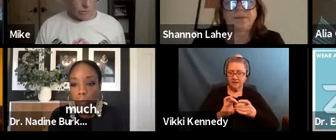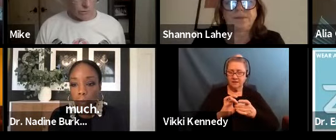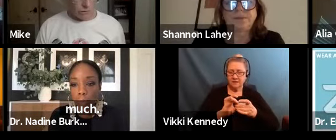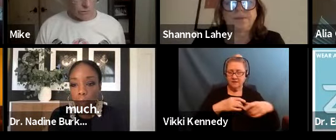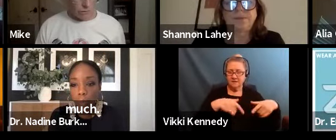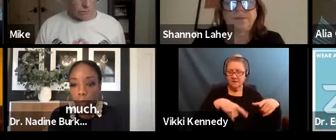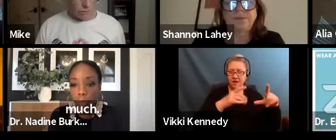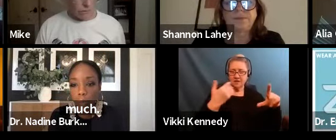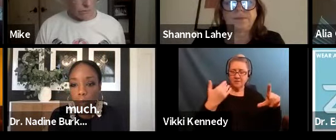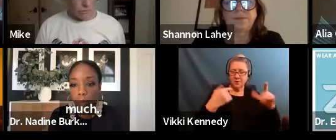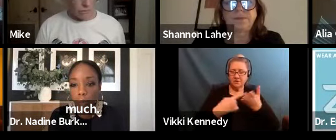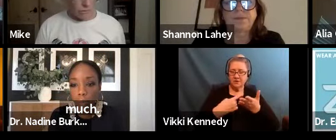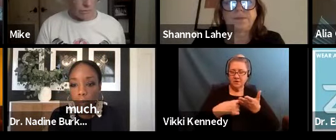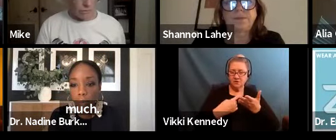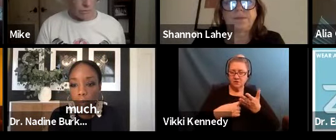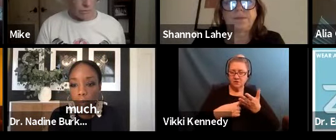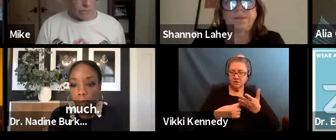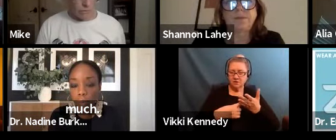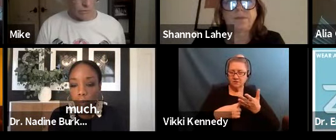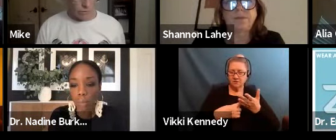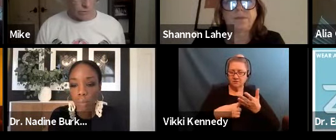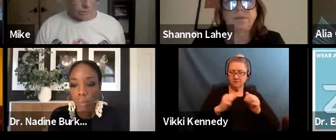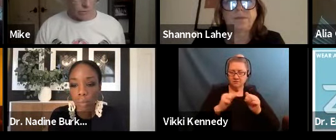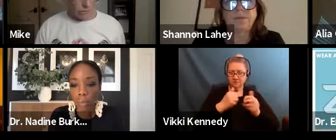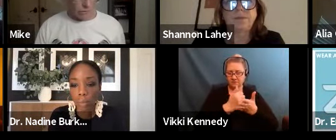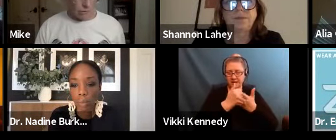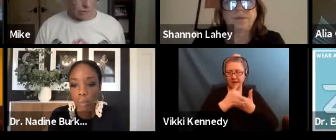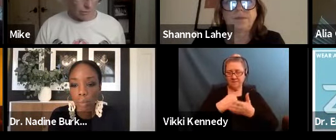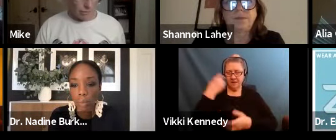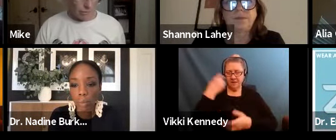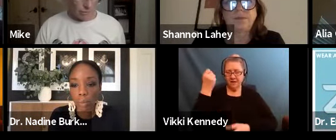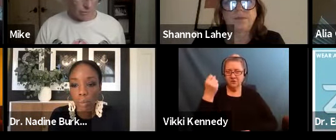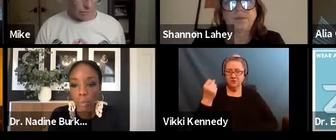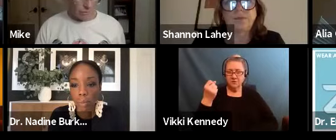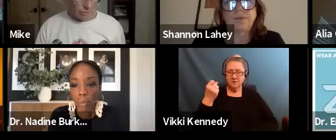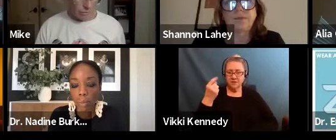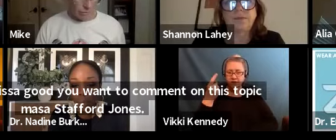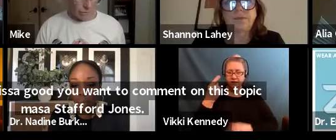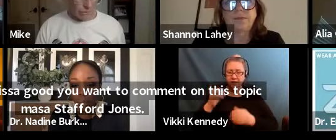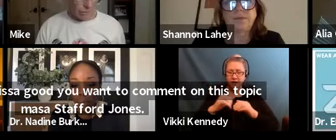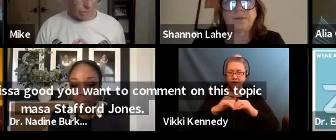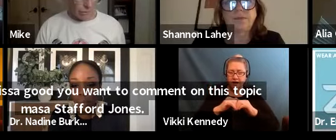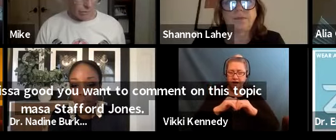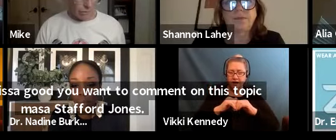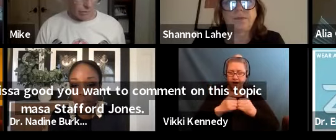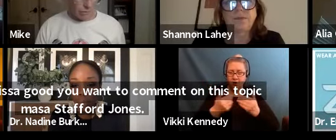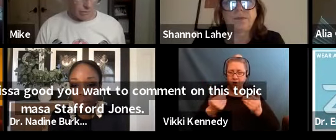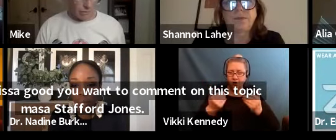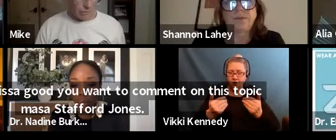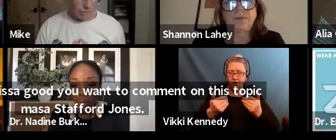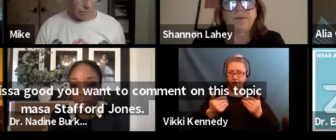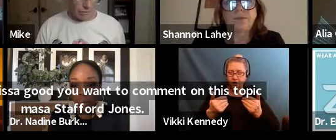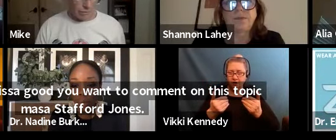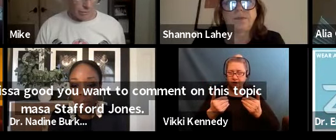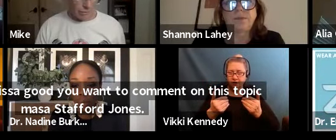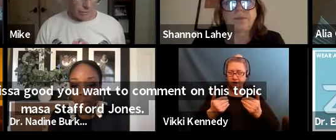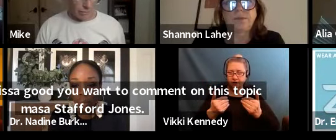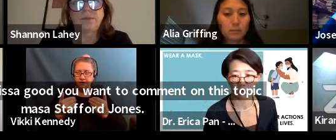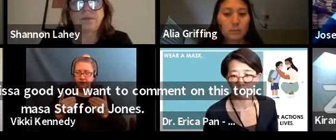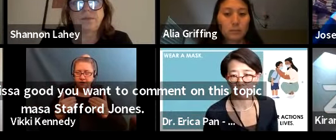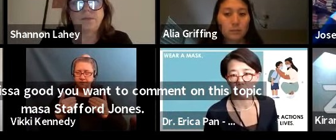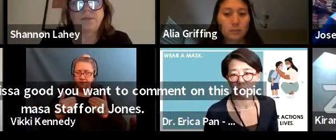discussion, which is, can you help me understand how the current status of phase